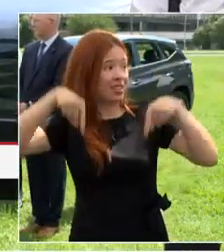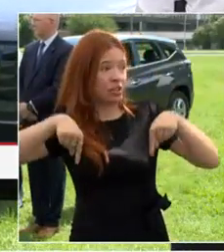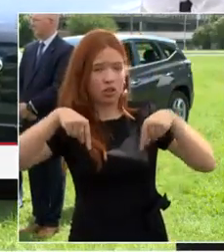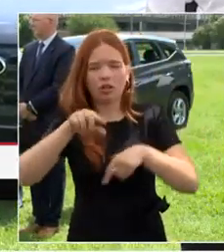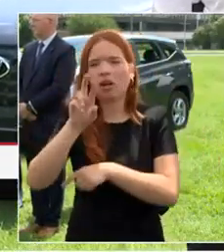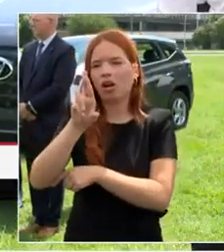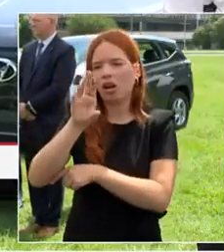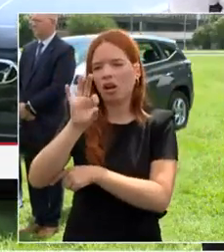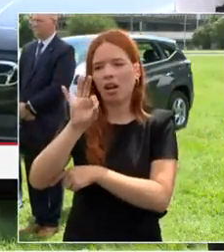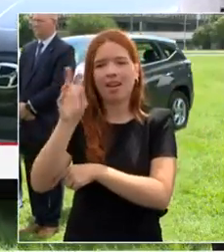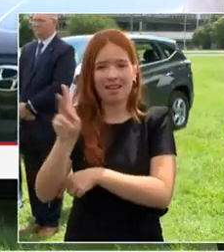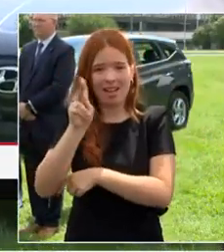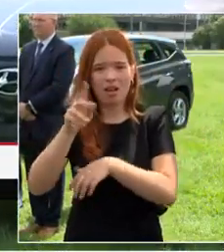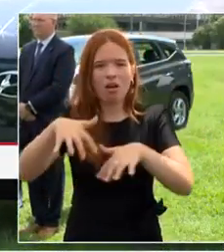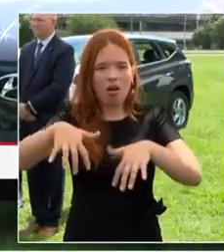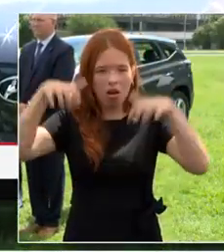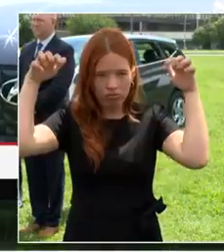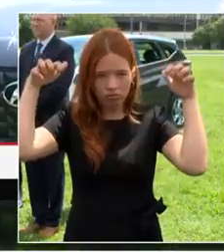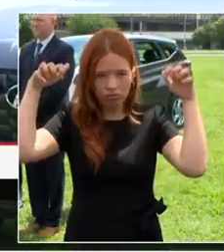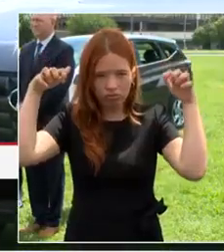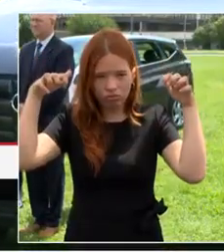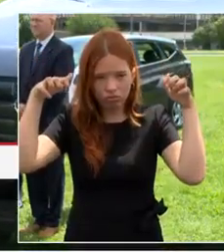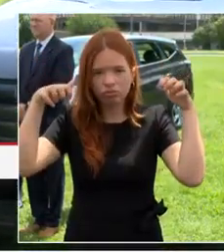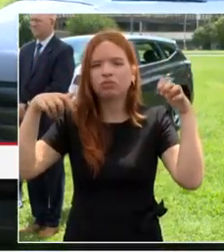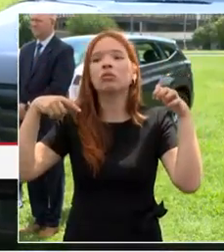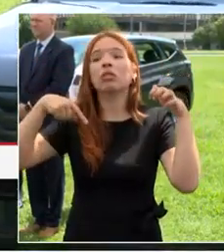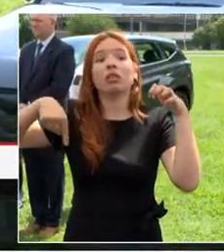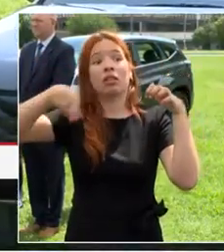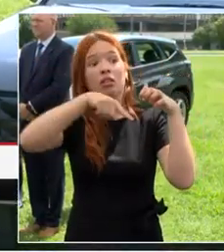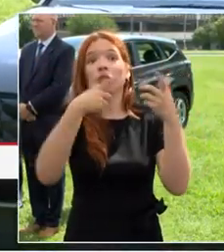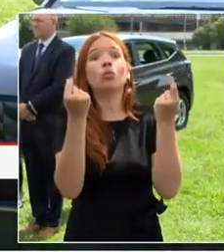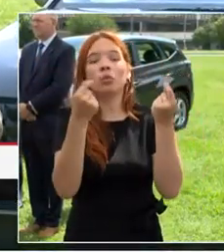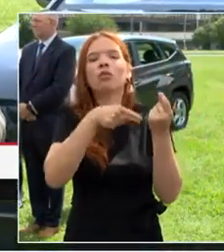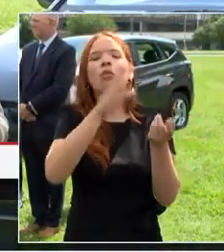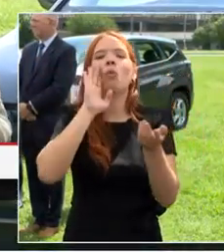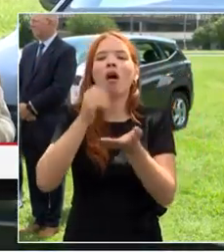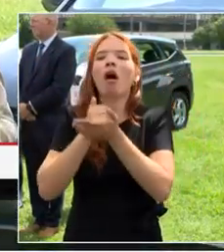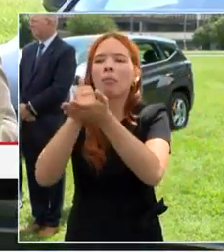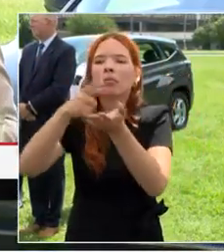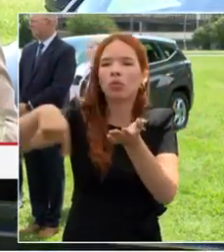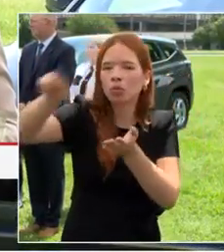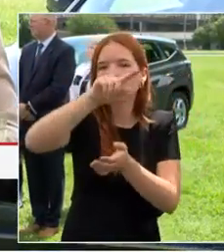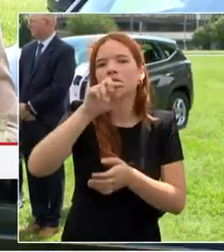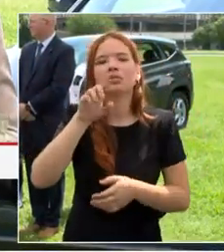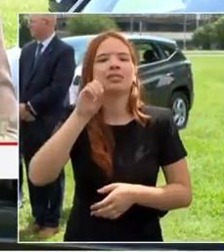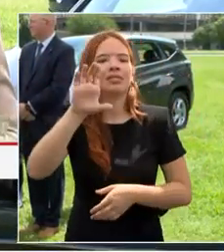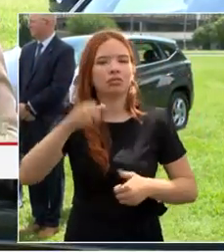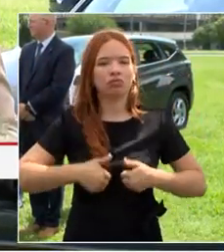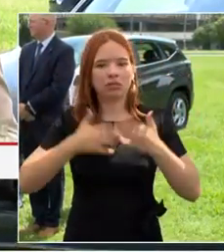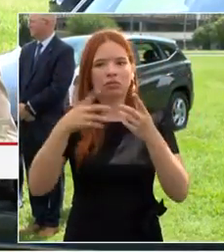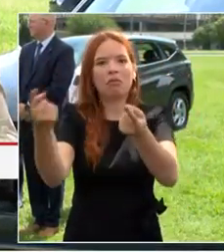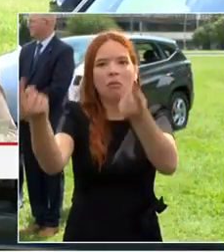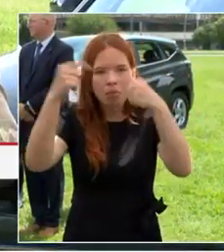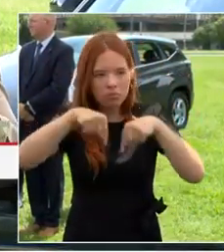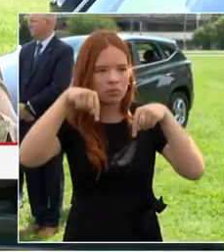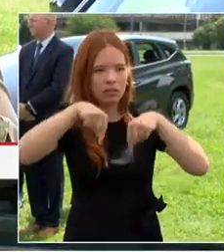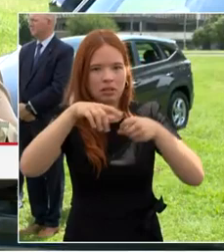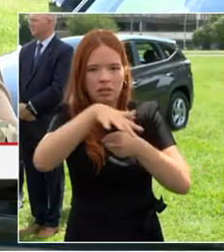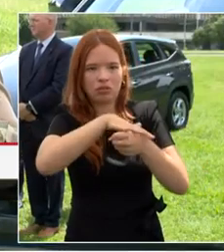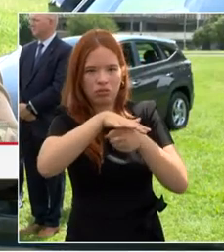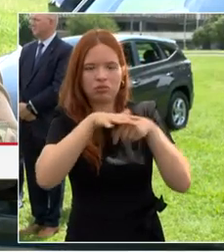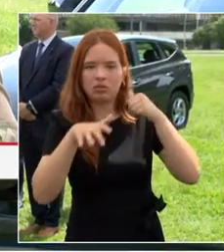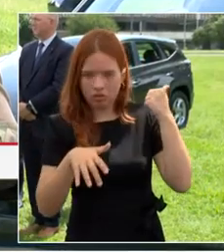assist their owners in Washington D.C. So we're at the D.C. Armory RFK